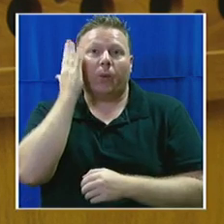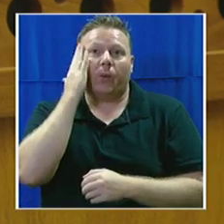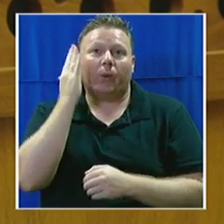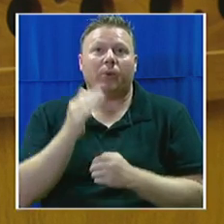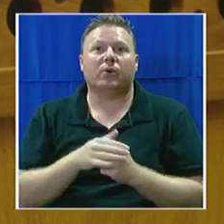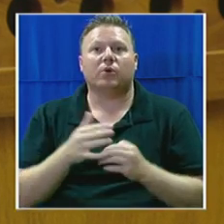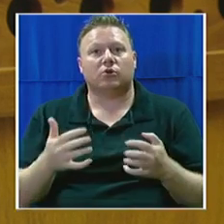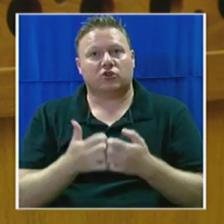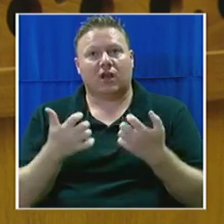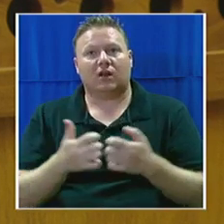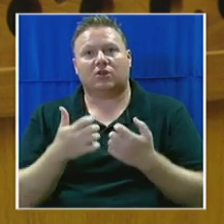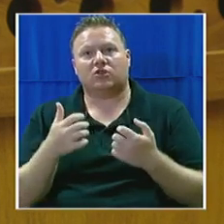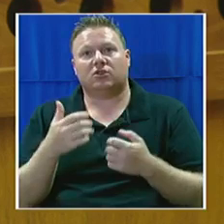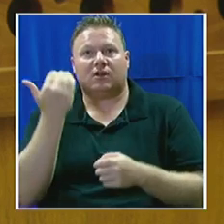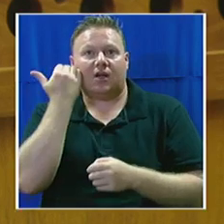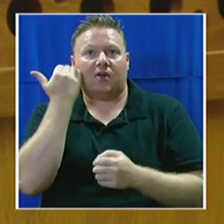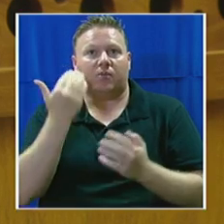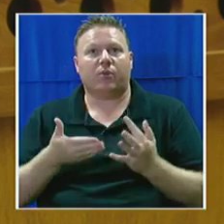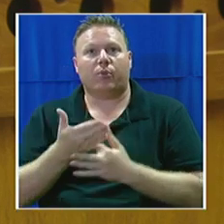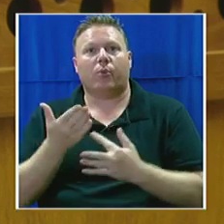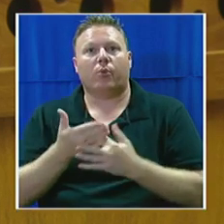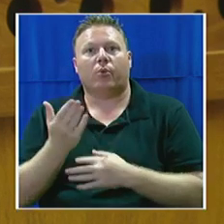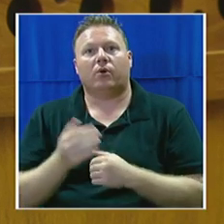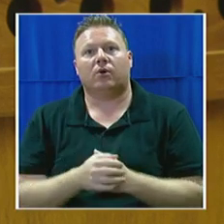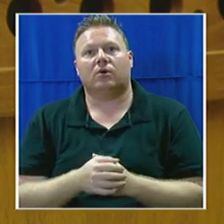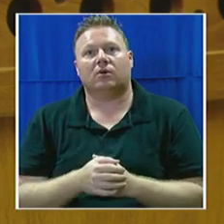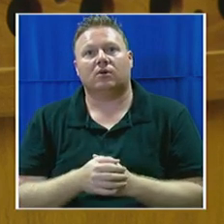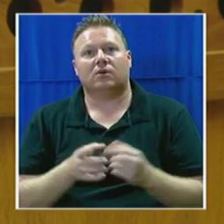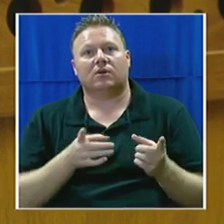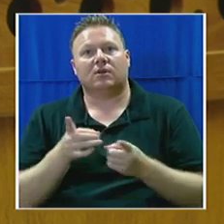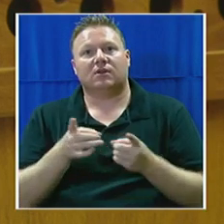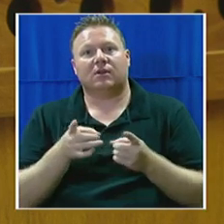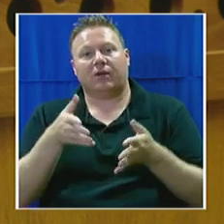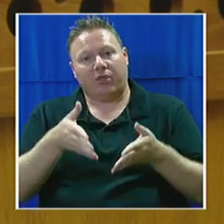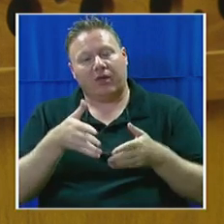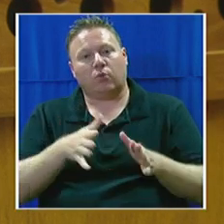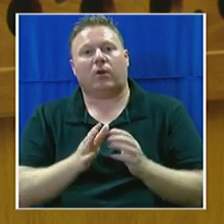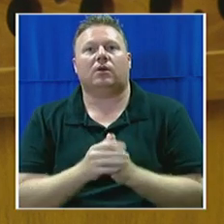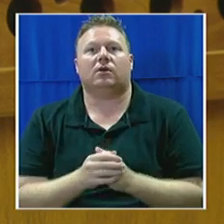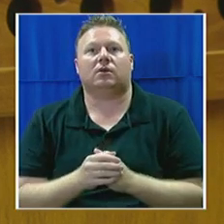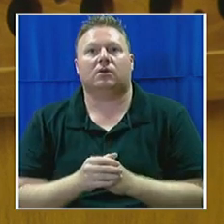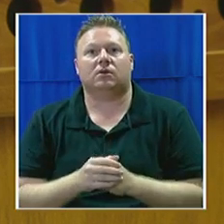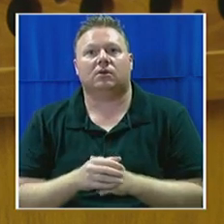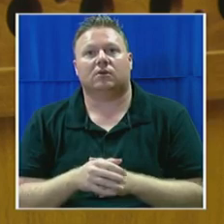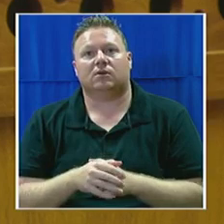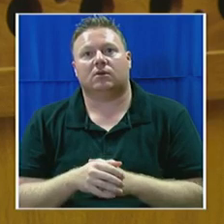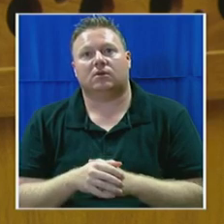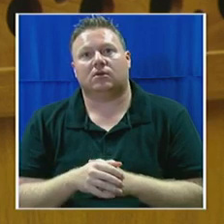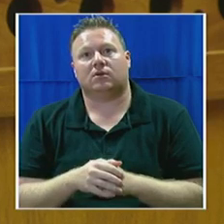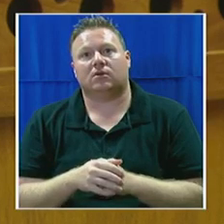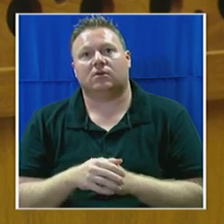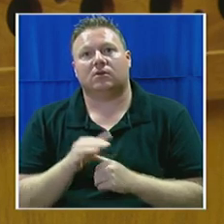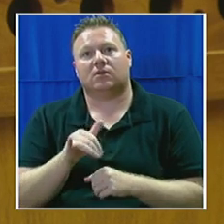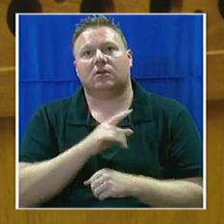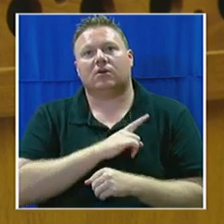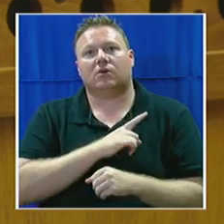the challenges local government is going through and is dealing with them decisively. That's why we have